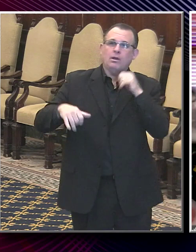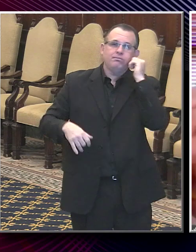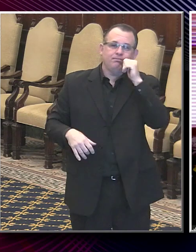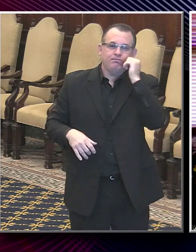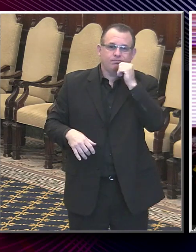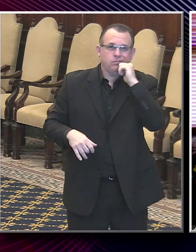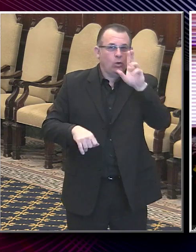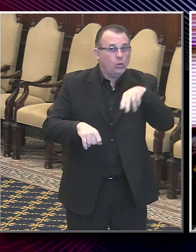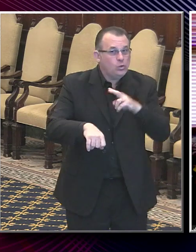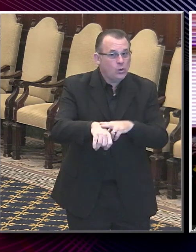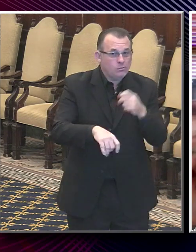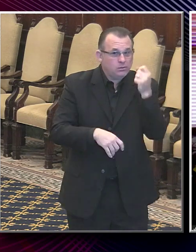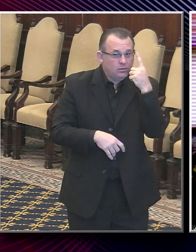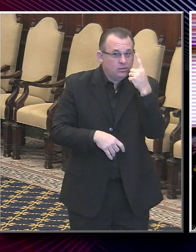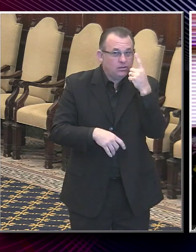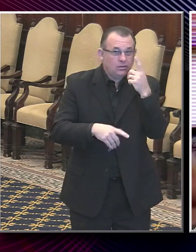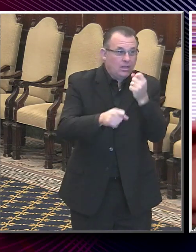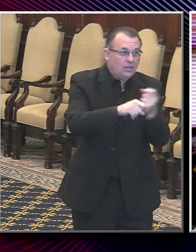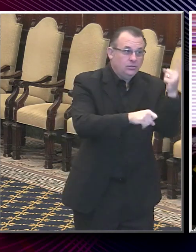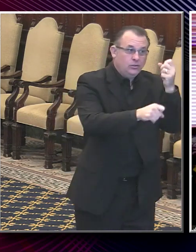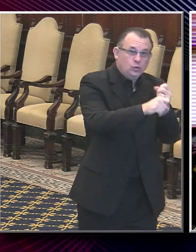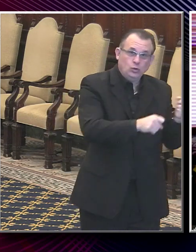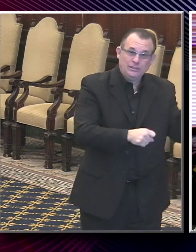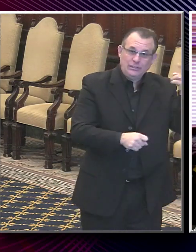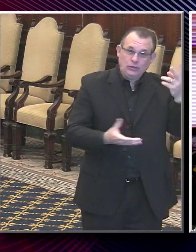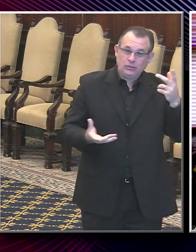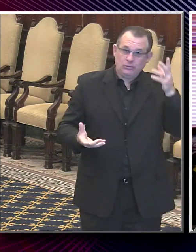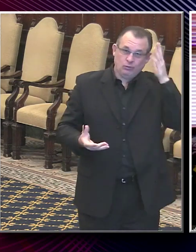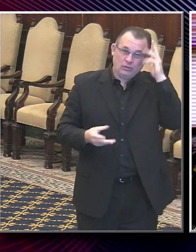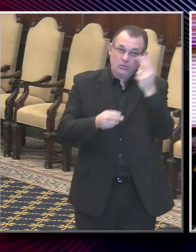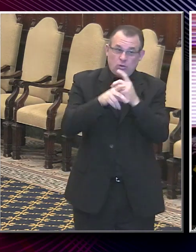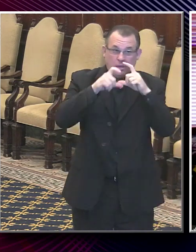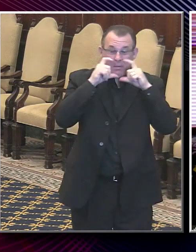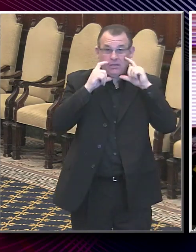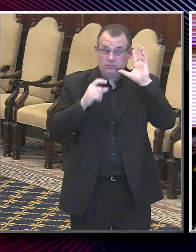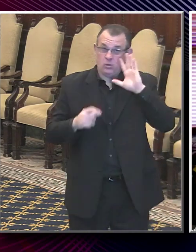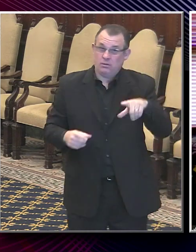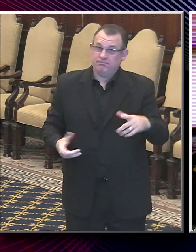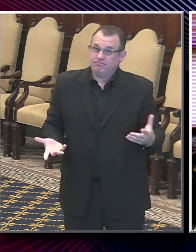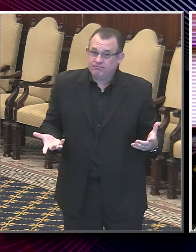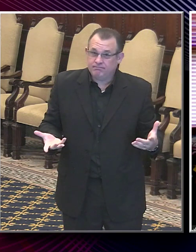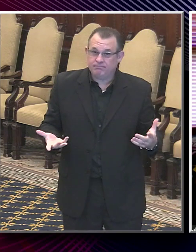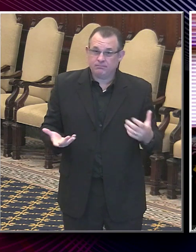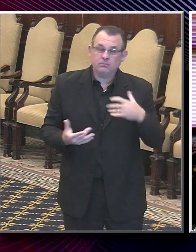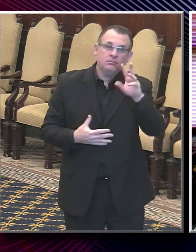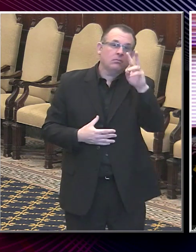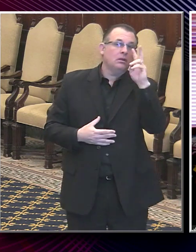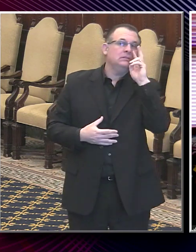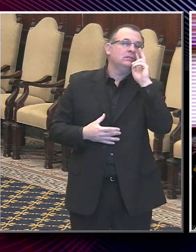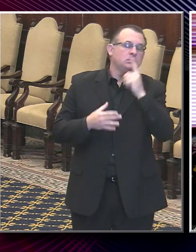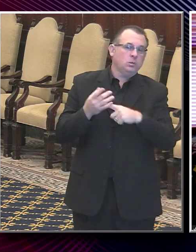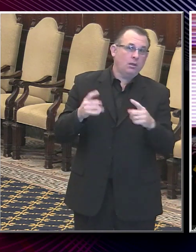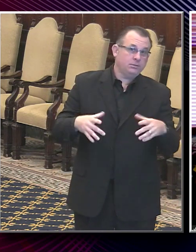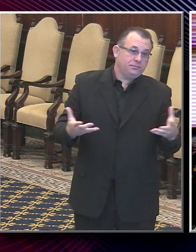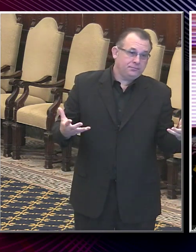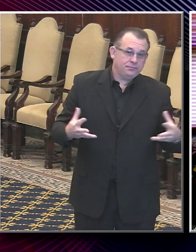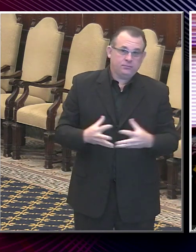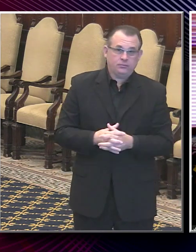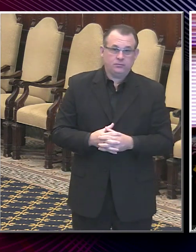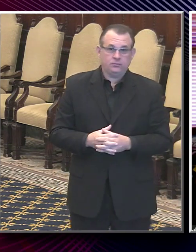in another year or two is going to be this mask, I think, and we'll see where it goes. But I don't have a crystal